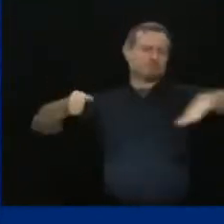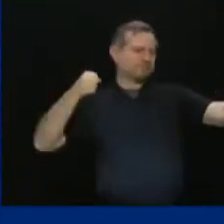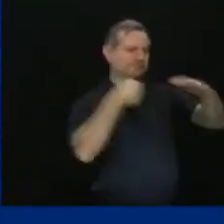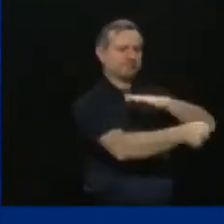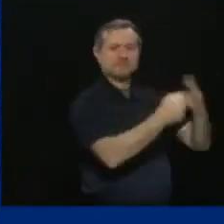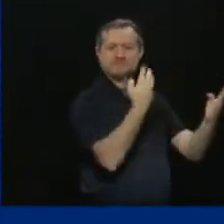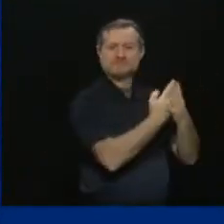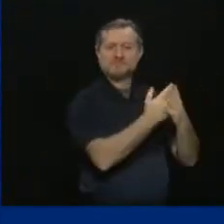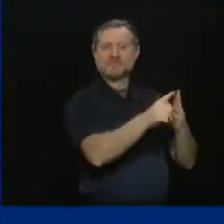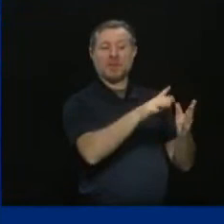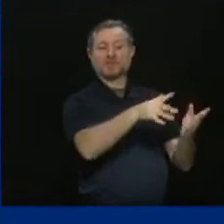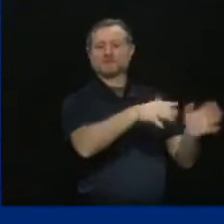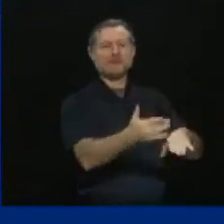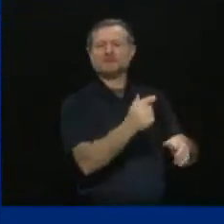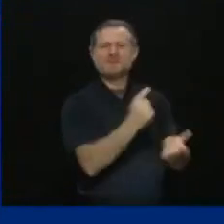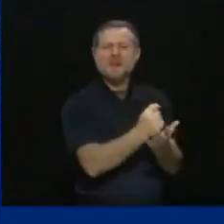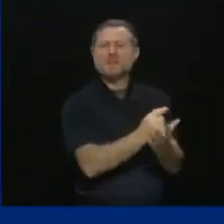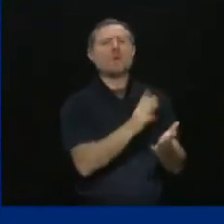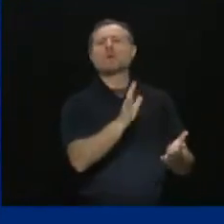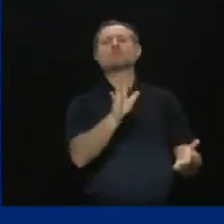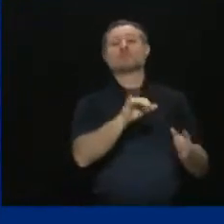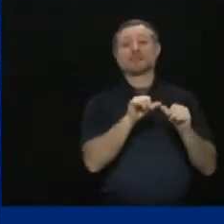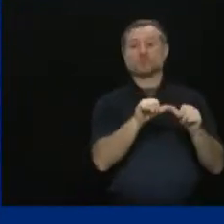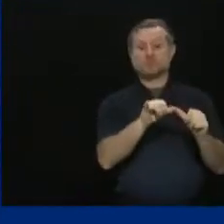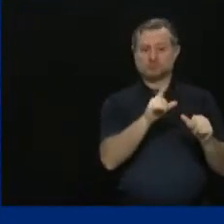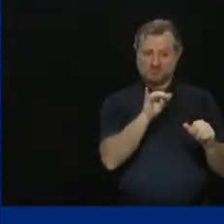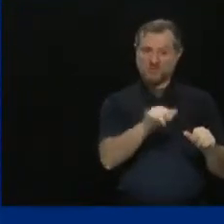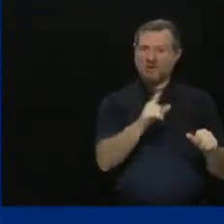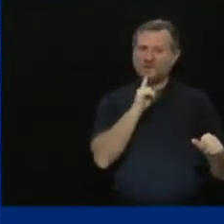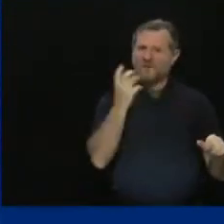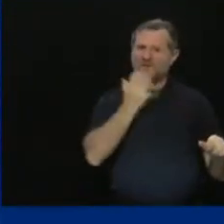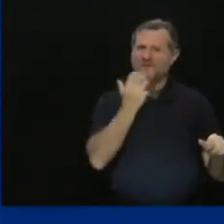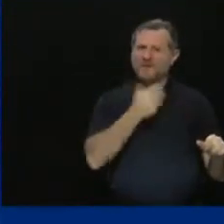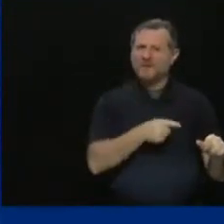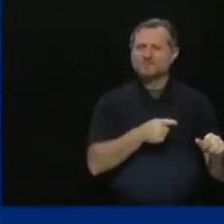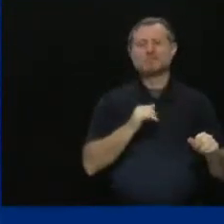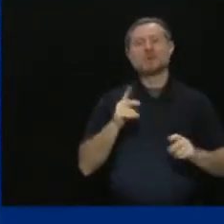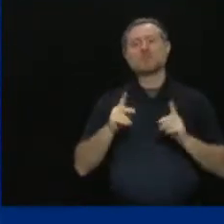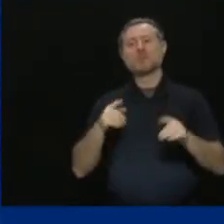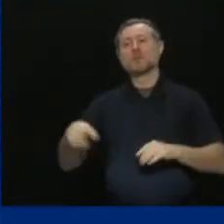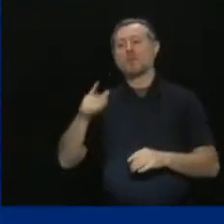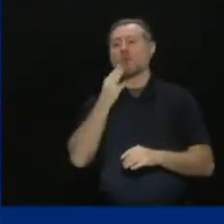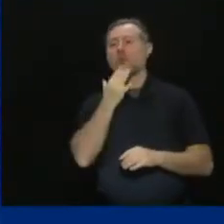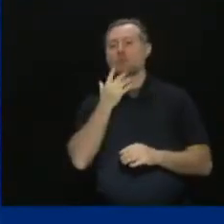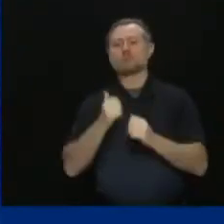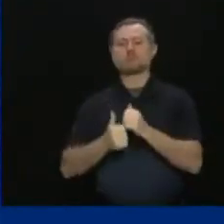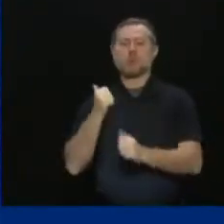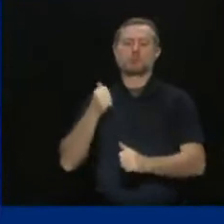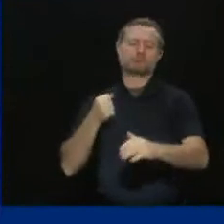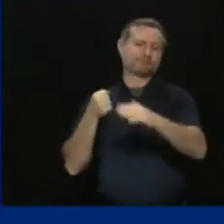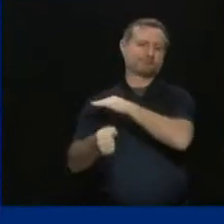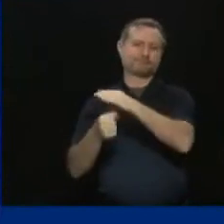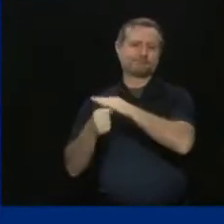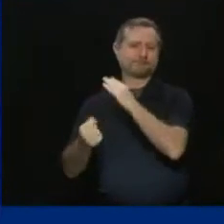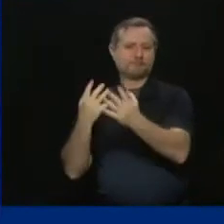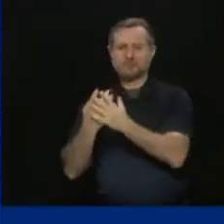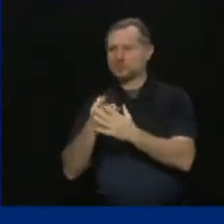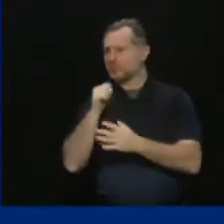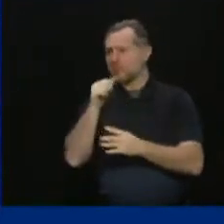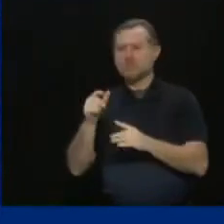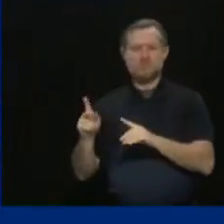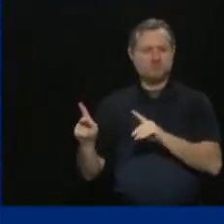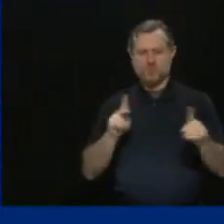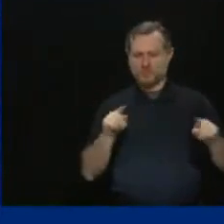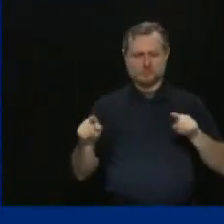This was and continues to be true for people of color who are incarcerated at disproportionately high